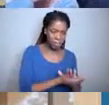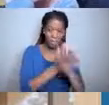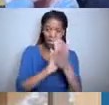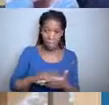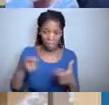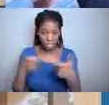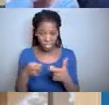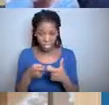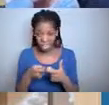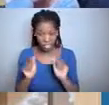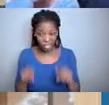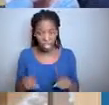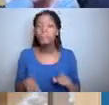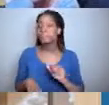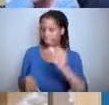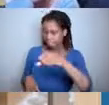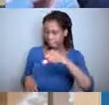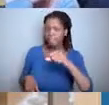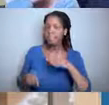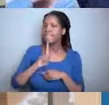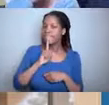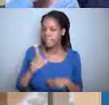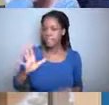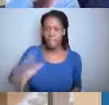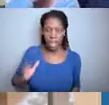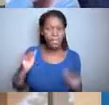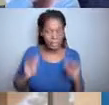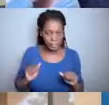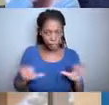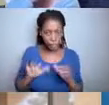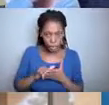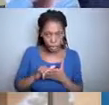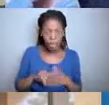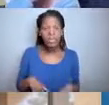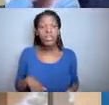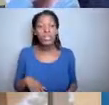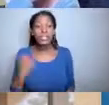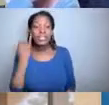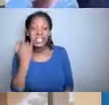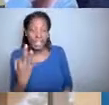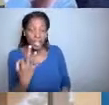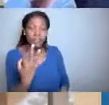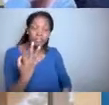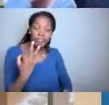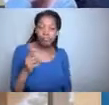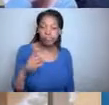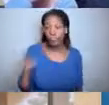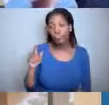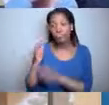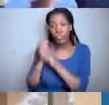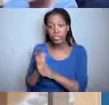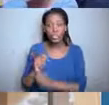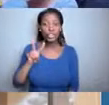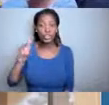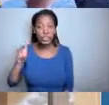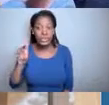we can do and then there are those that are working in more 2d work you know traditional 2d work um collages